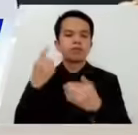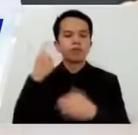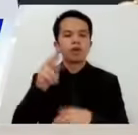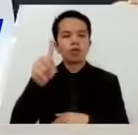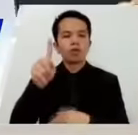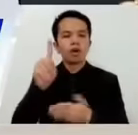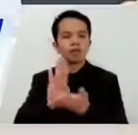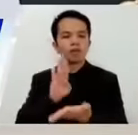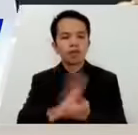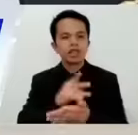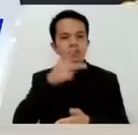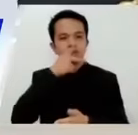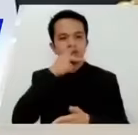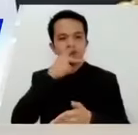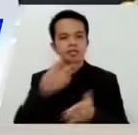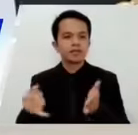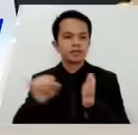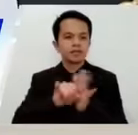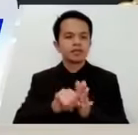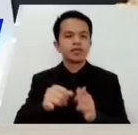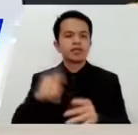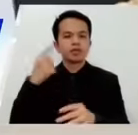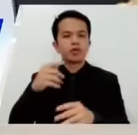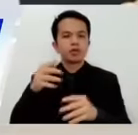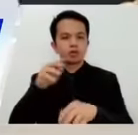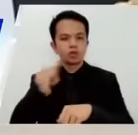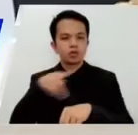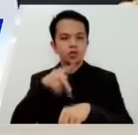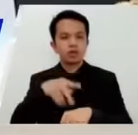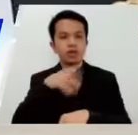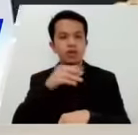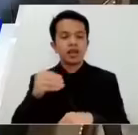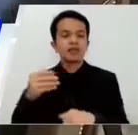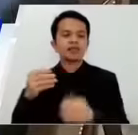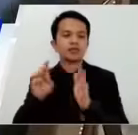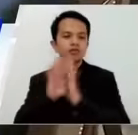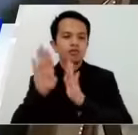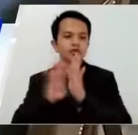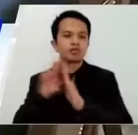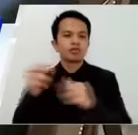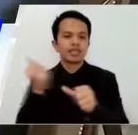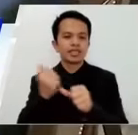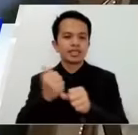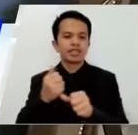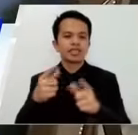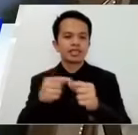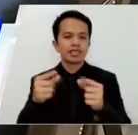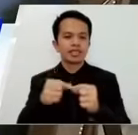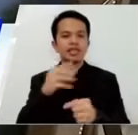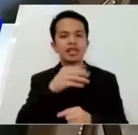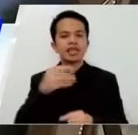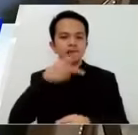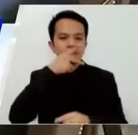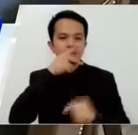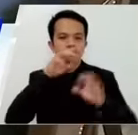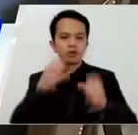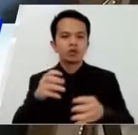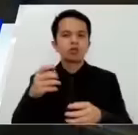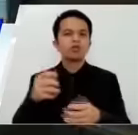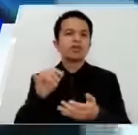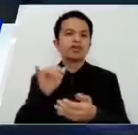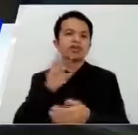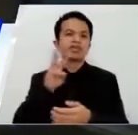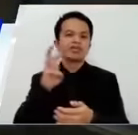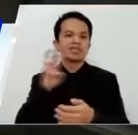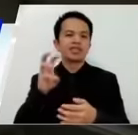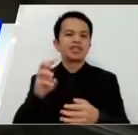sector investment ng Amerika sa Pilipinas at sa official development assistance ng Japan at mga pribadong sektor nito na lagpas 600 billion yen.